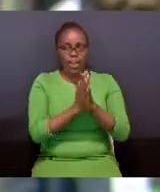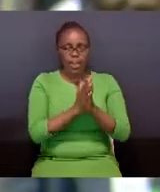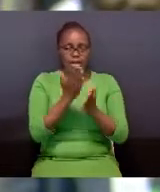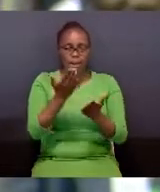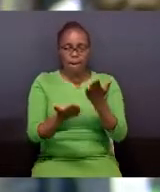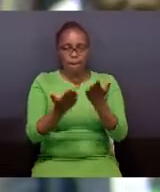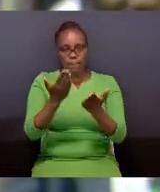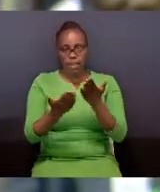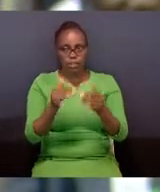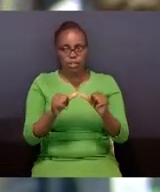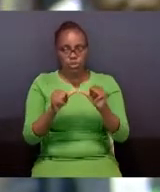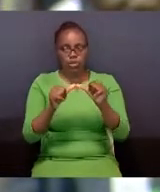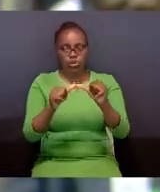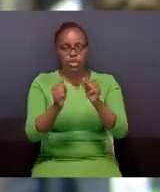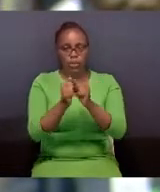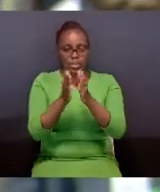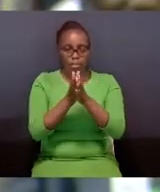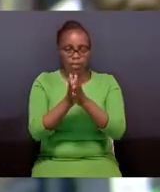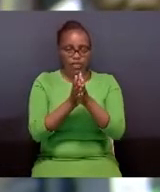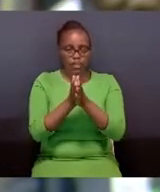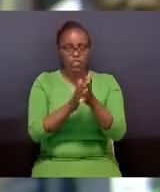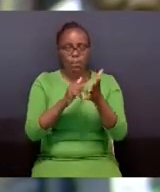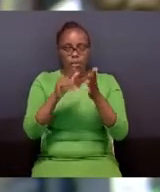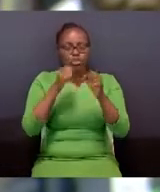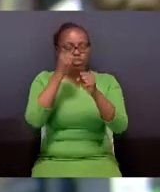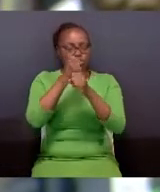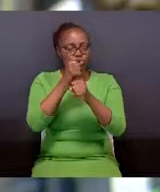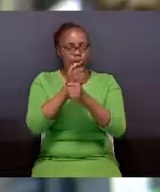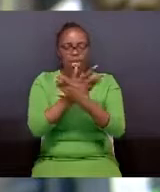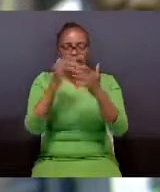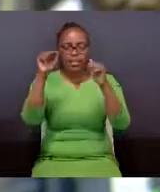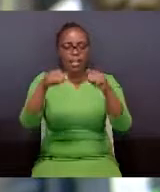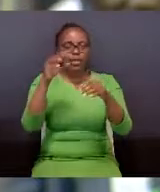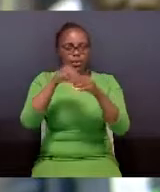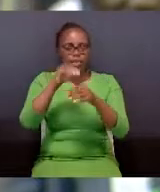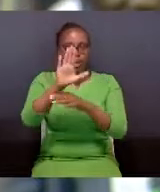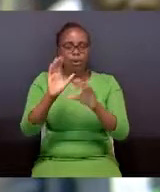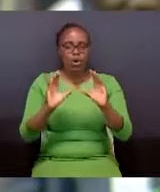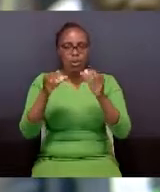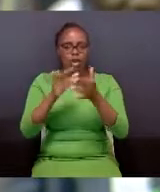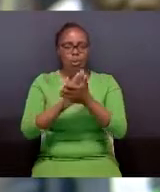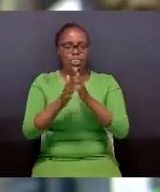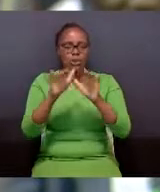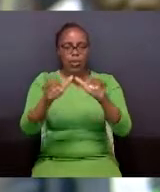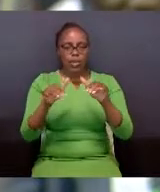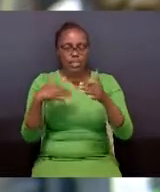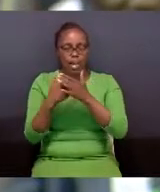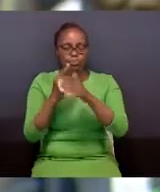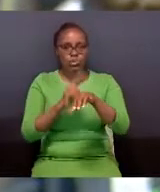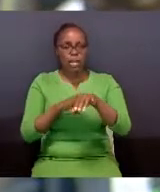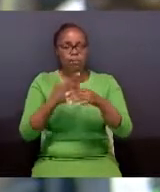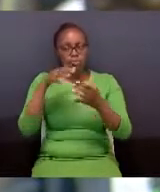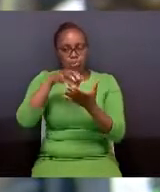or the contagious disease. So you can do anything within your community without waiting until you have a